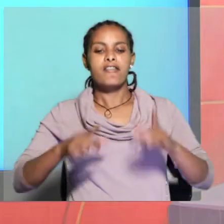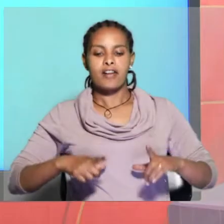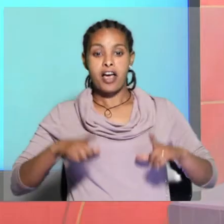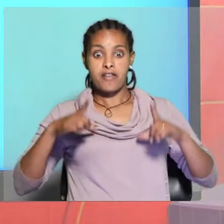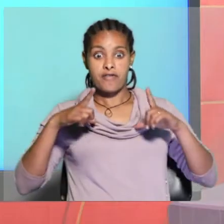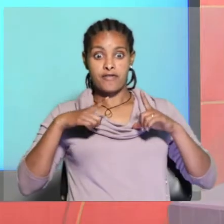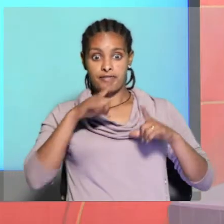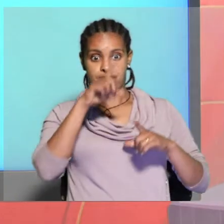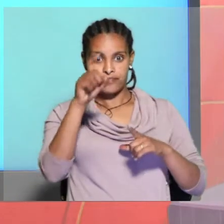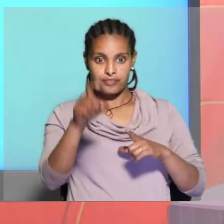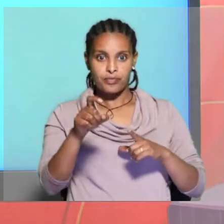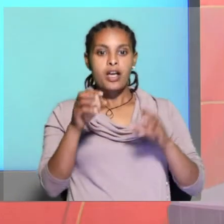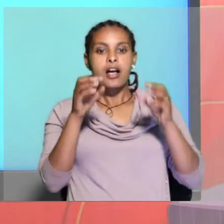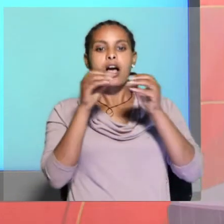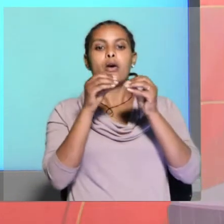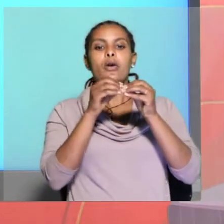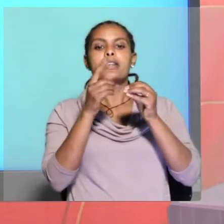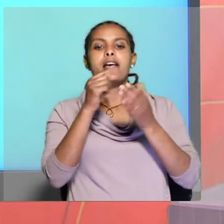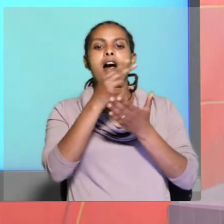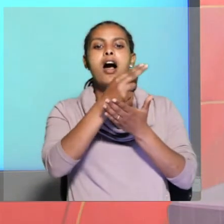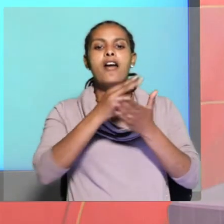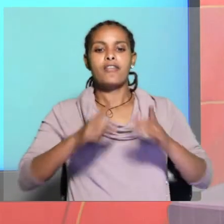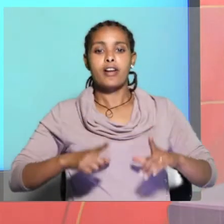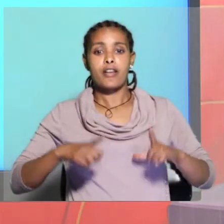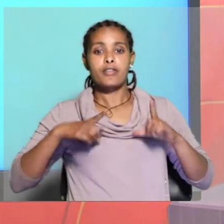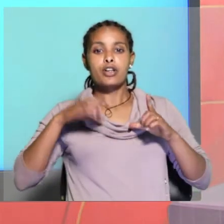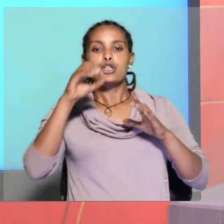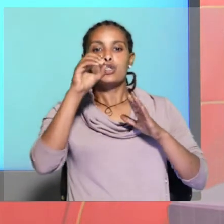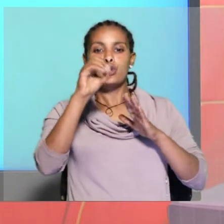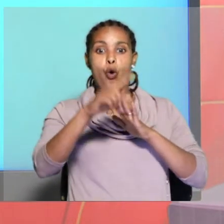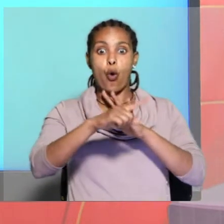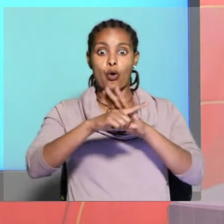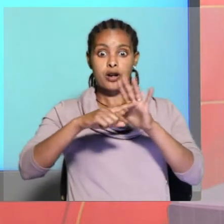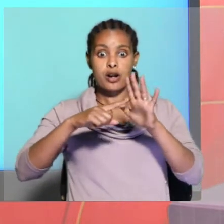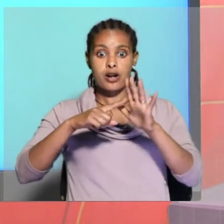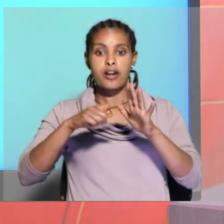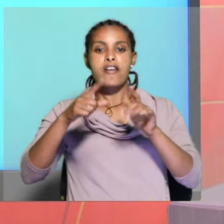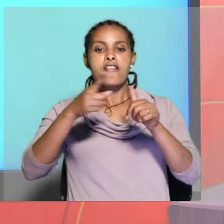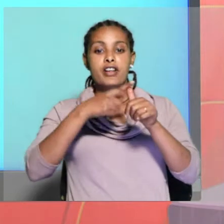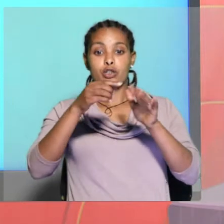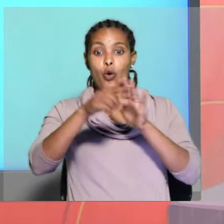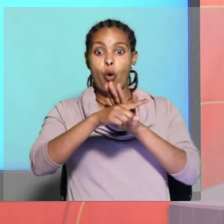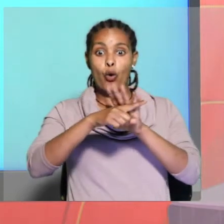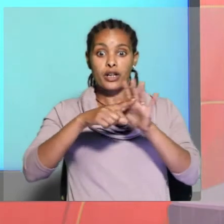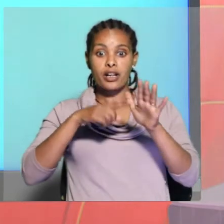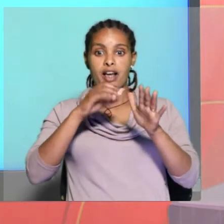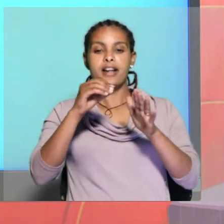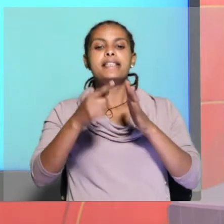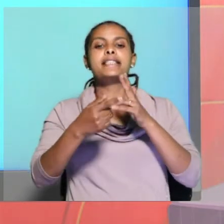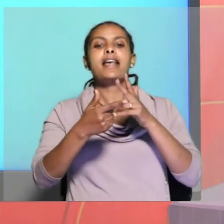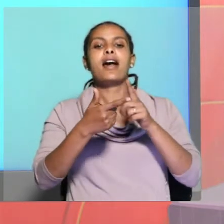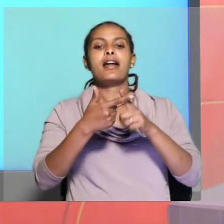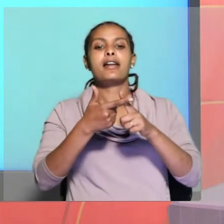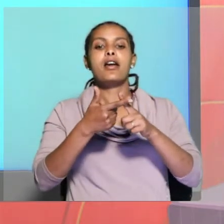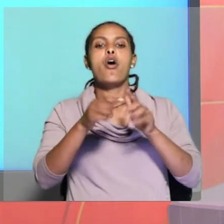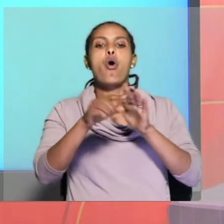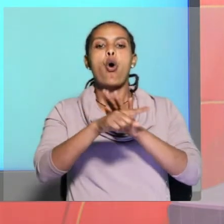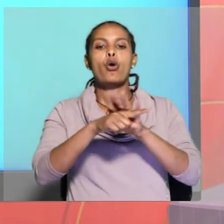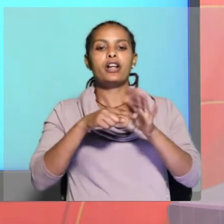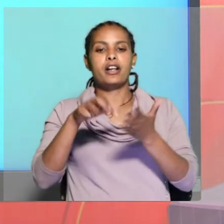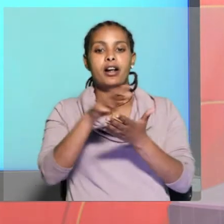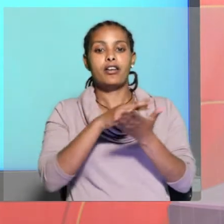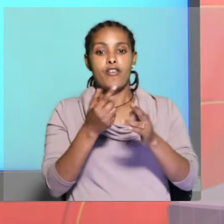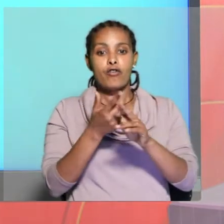half-life, calculate the half-lives of zero order, first order and second order